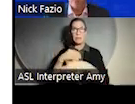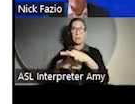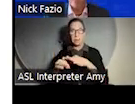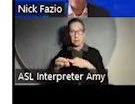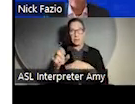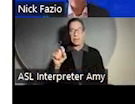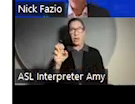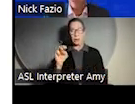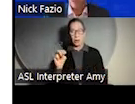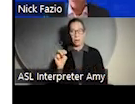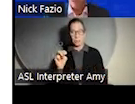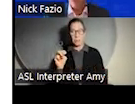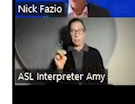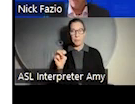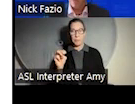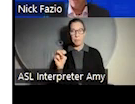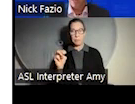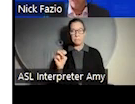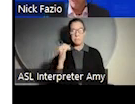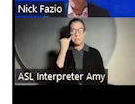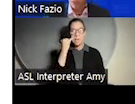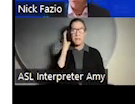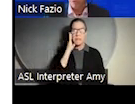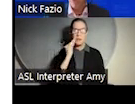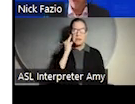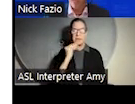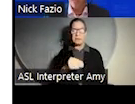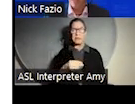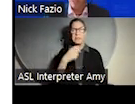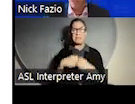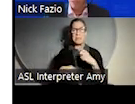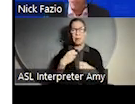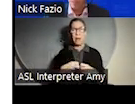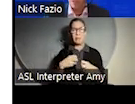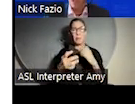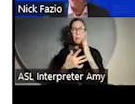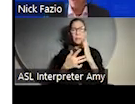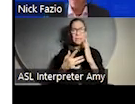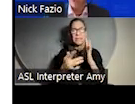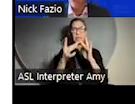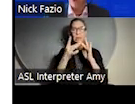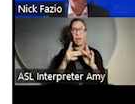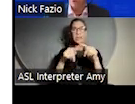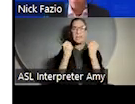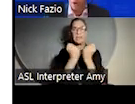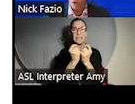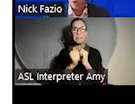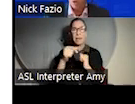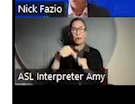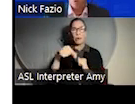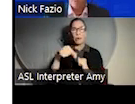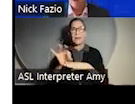www.PABTReplacement.com. If you are experiencing technical issues, you can contact the technical team via the Q&A function on your